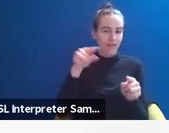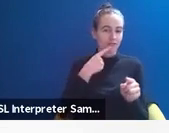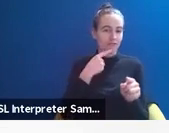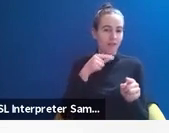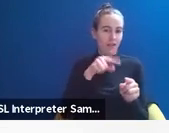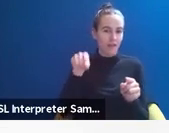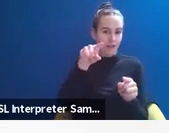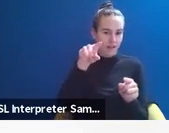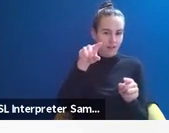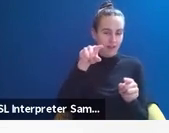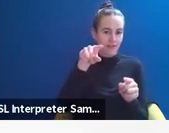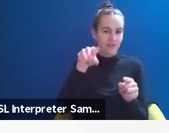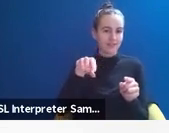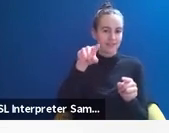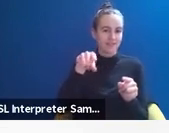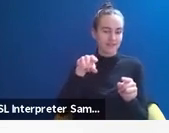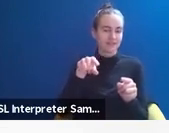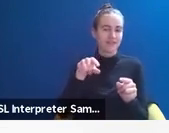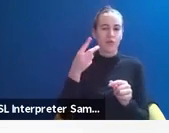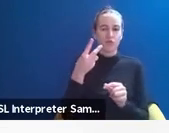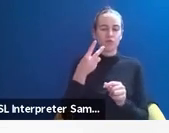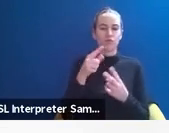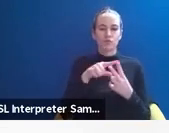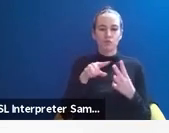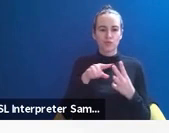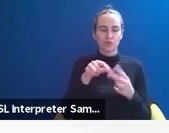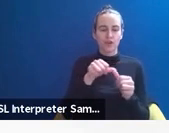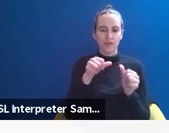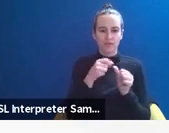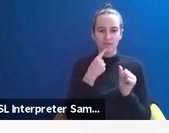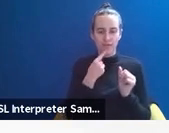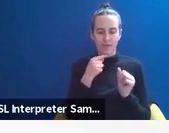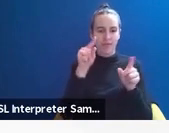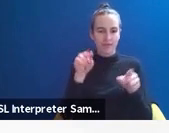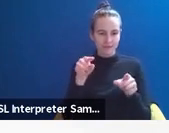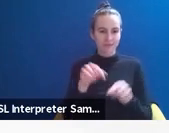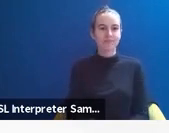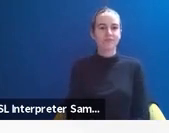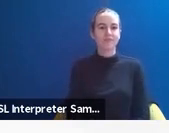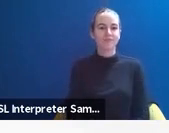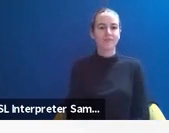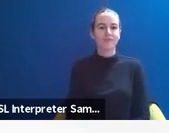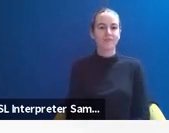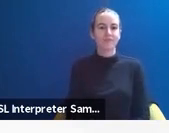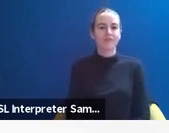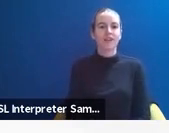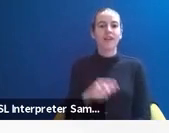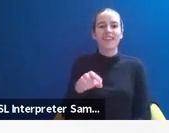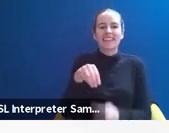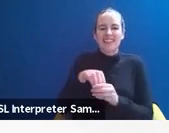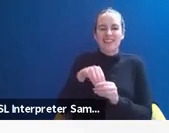stria vascularis, the outer hair cells themselves, and then particularly the synapse supplying the inner hair